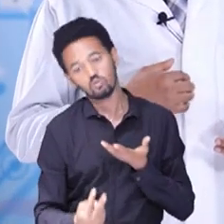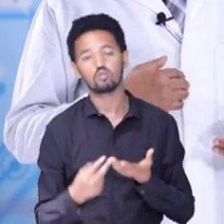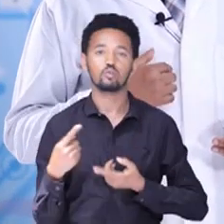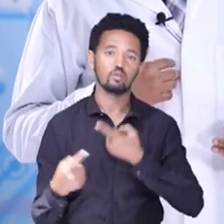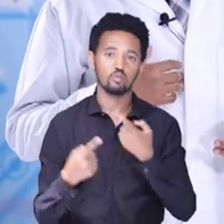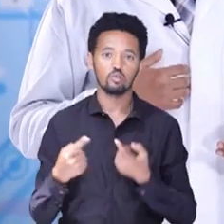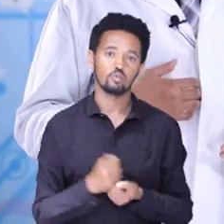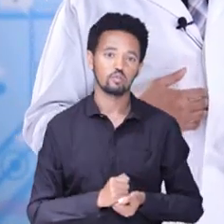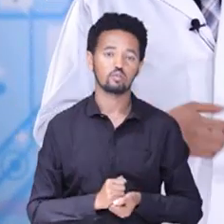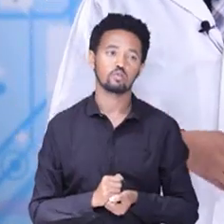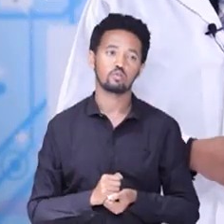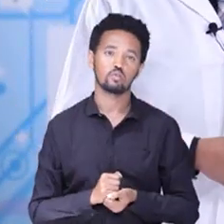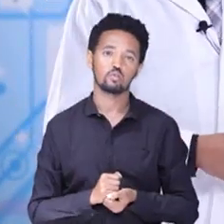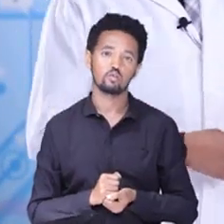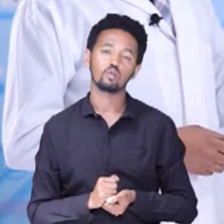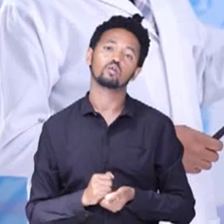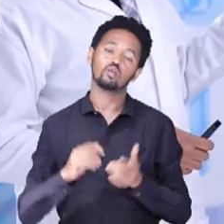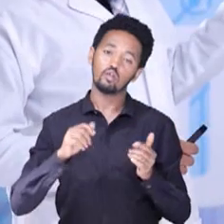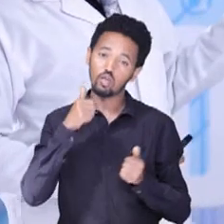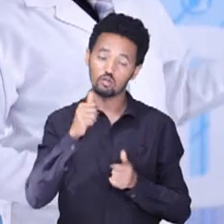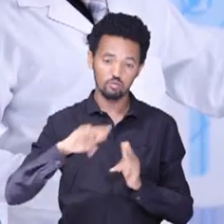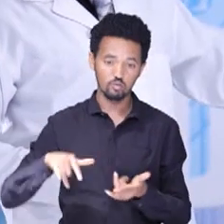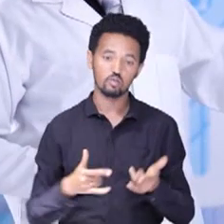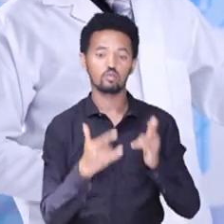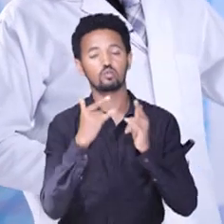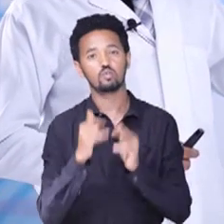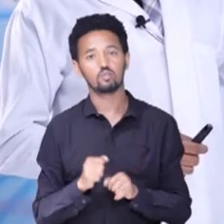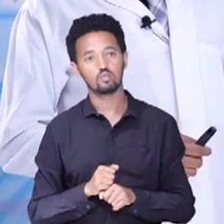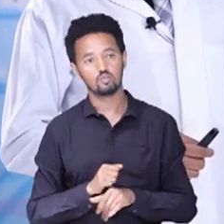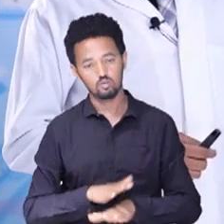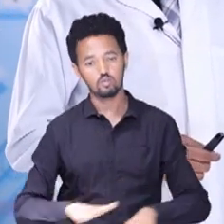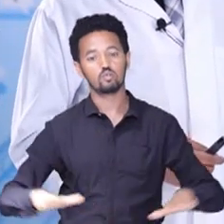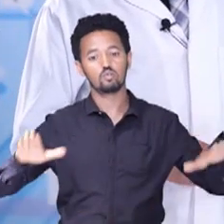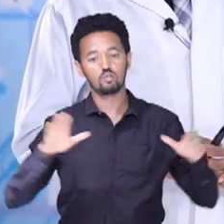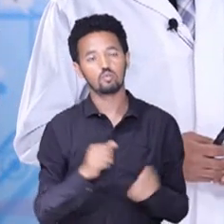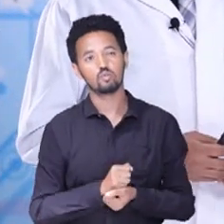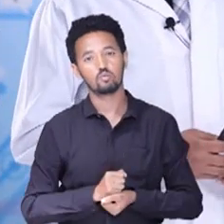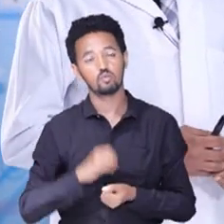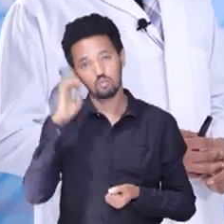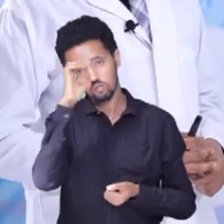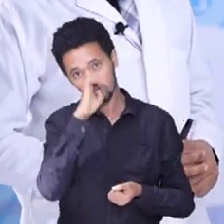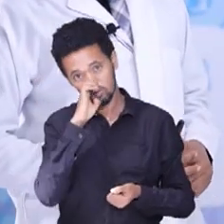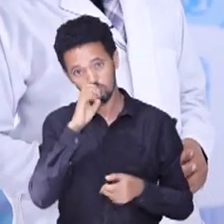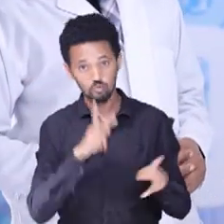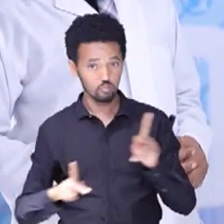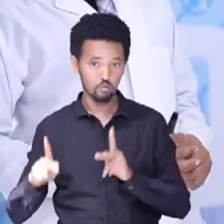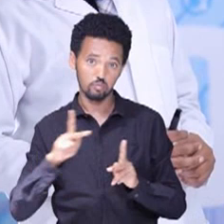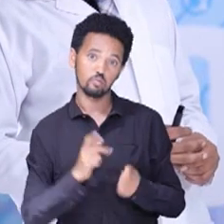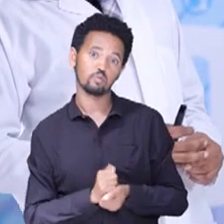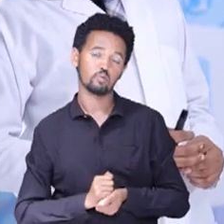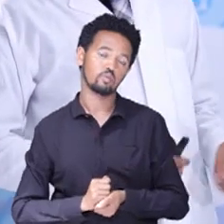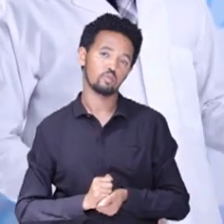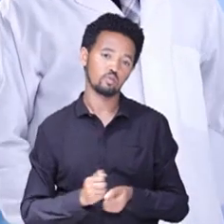followed command economic system. In the early 1990s, EPRP, Ethiopian People Revolutionary